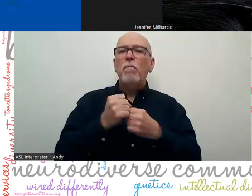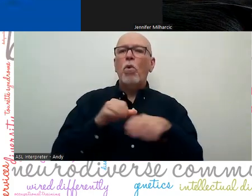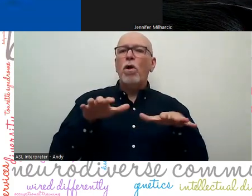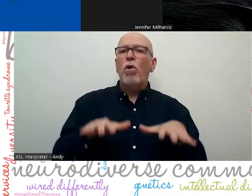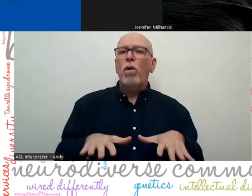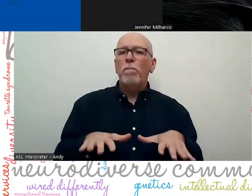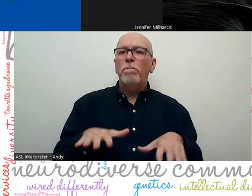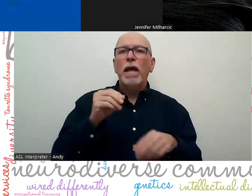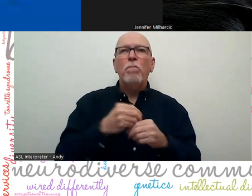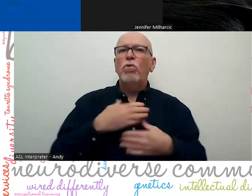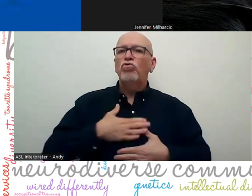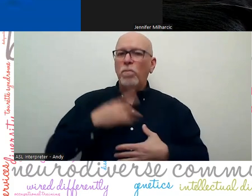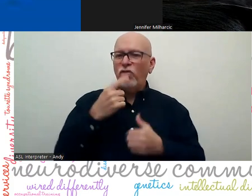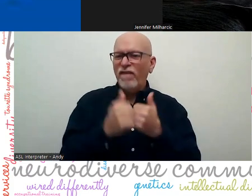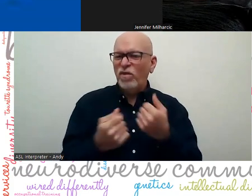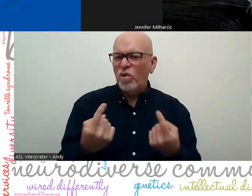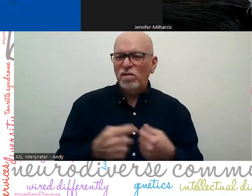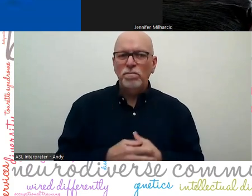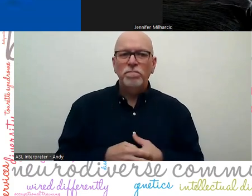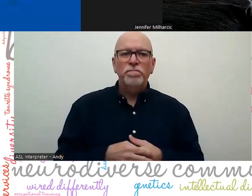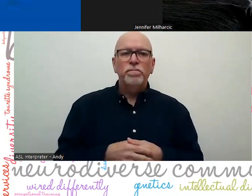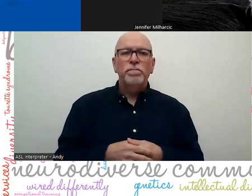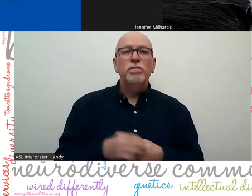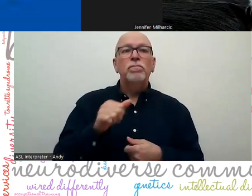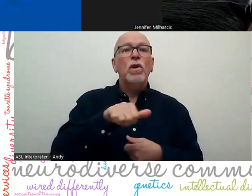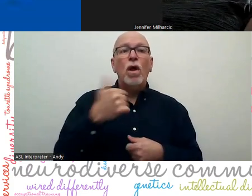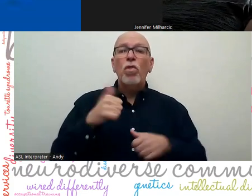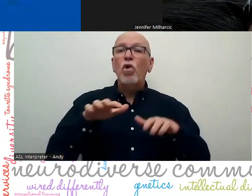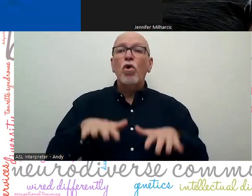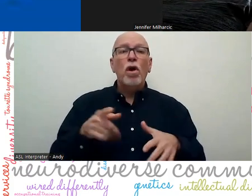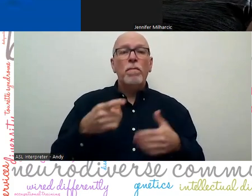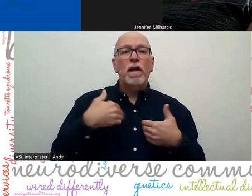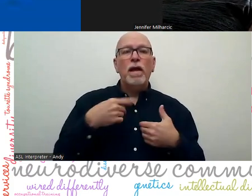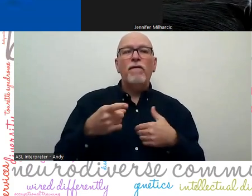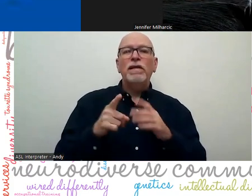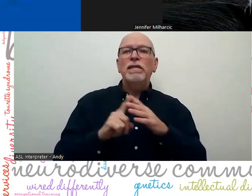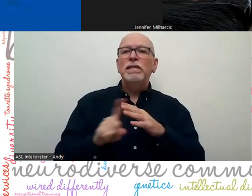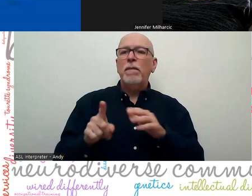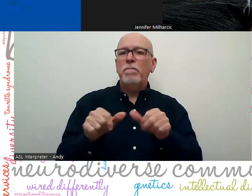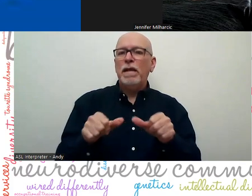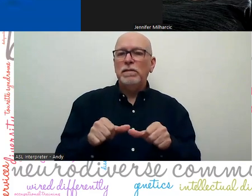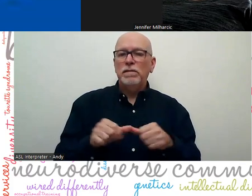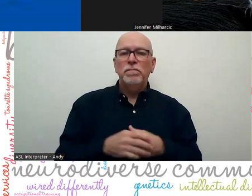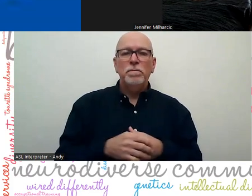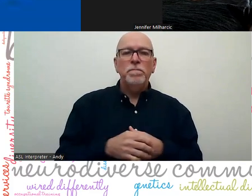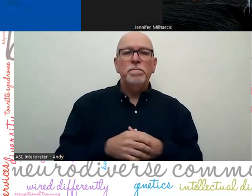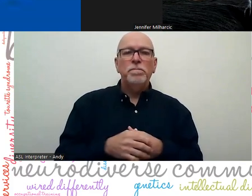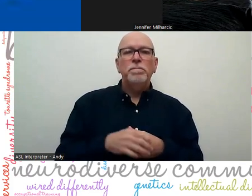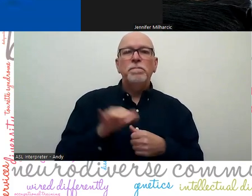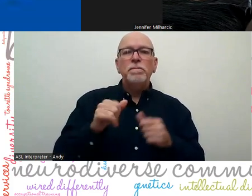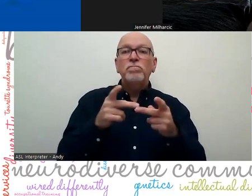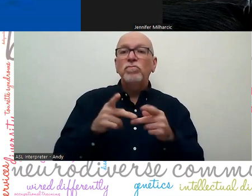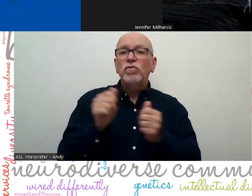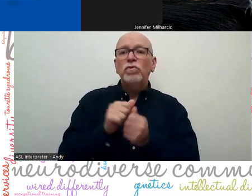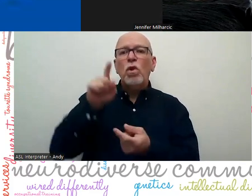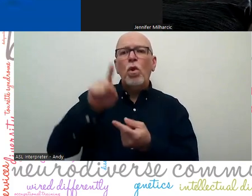enjoyable for everyone another calming feature is having escape spaces these are places with